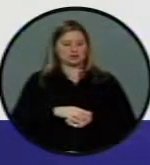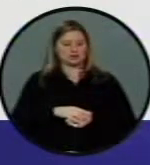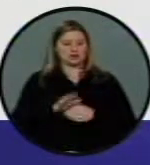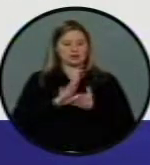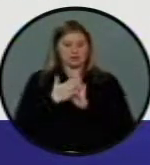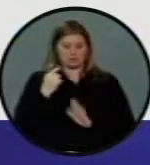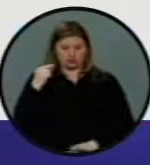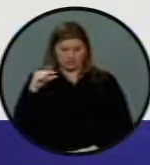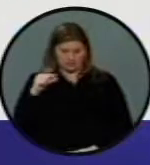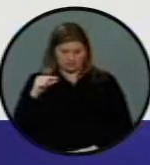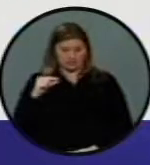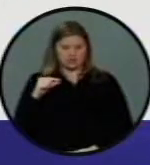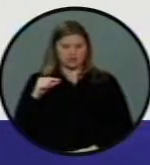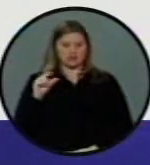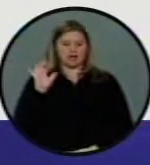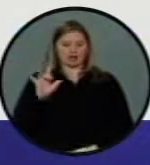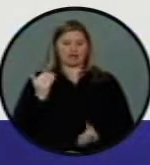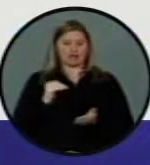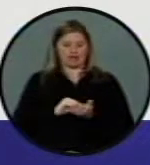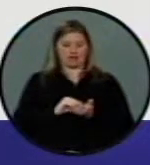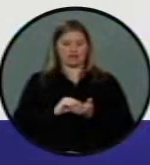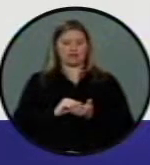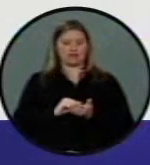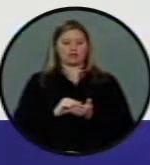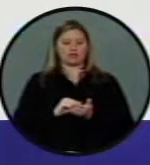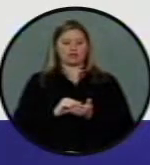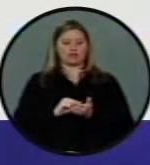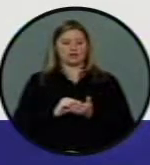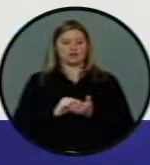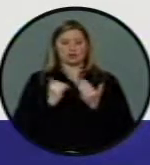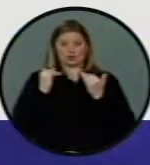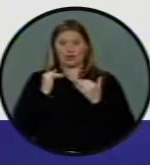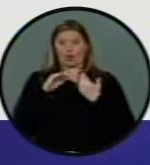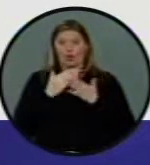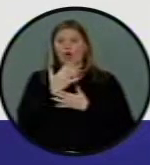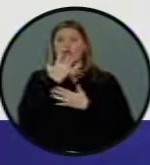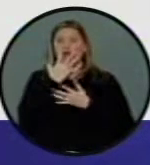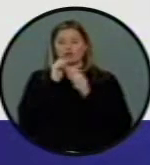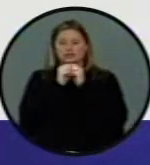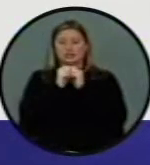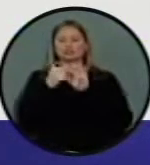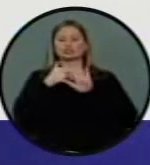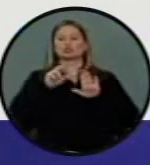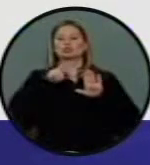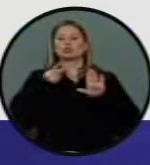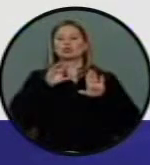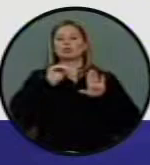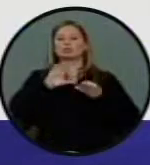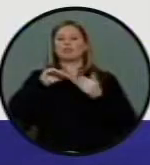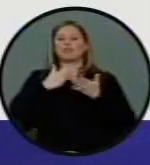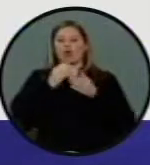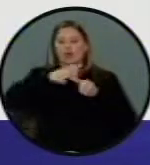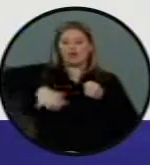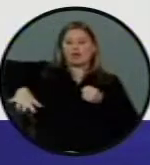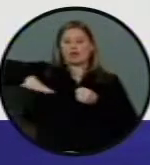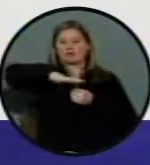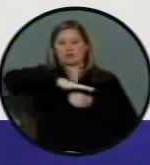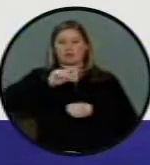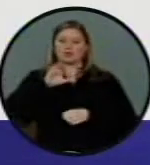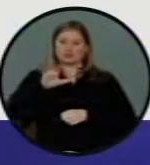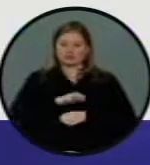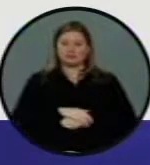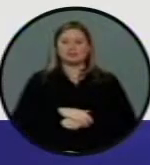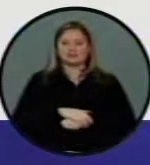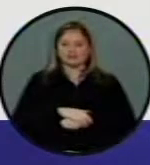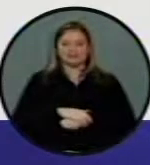them green, and click one more time, and put that all together, and that represents 22% of the landscape in our